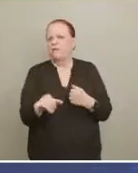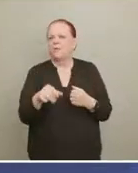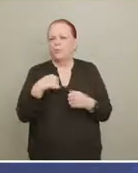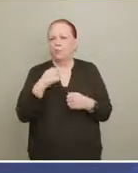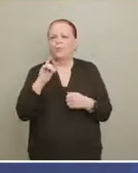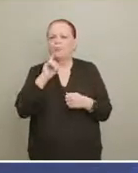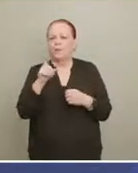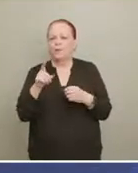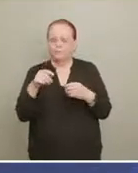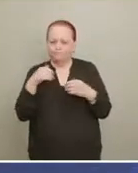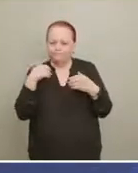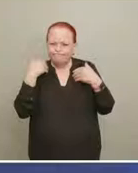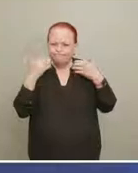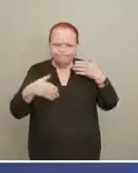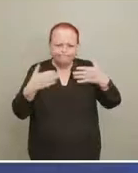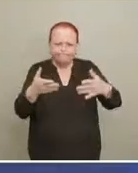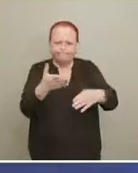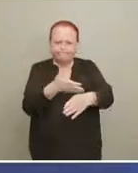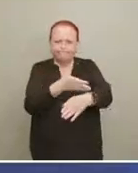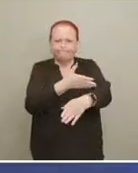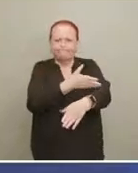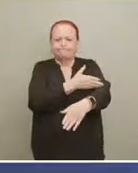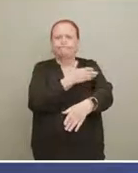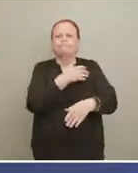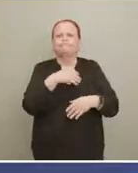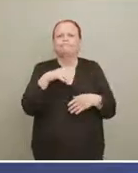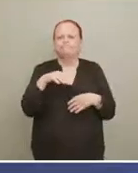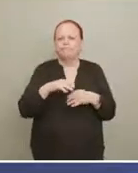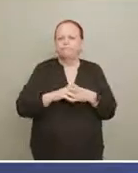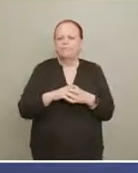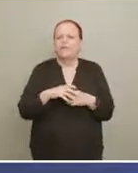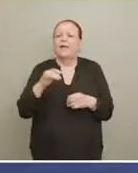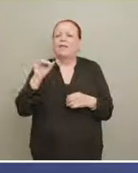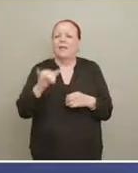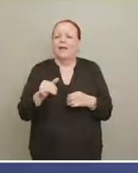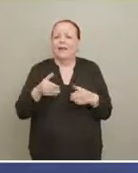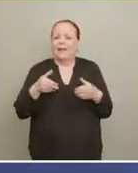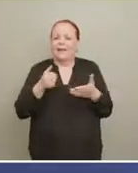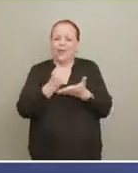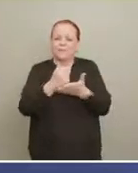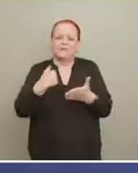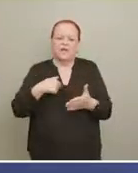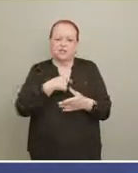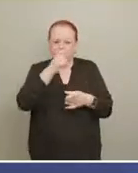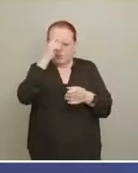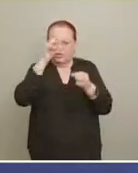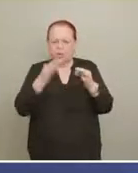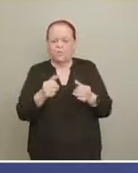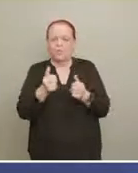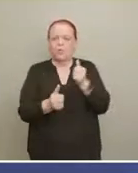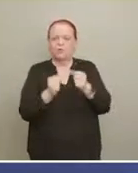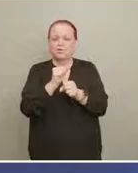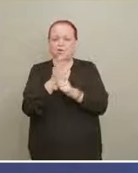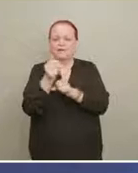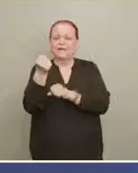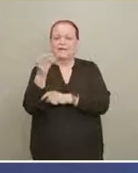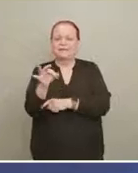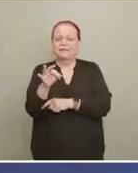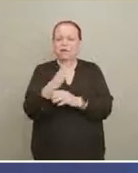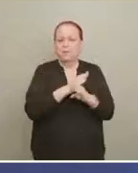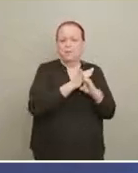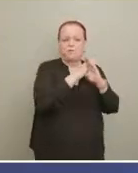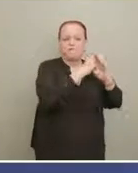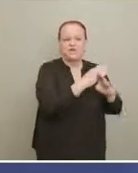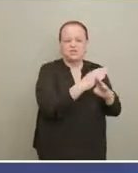Having this information really does allow us locally to determine which COVID-19 prevention measure